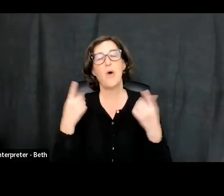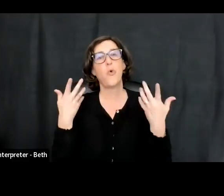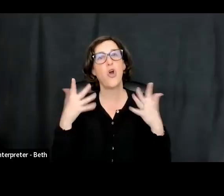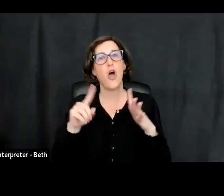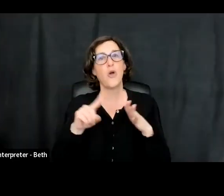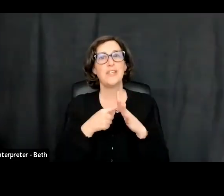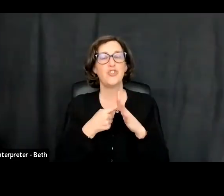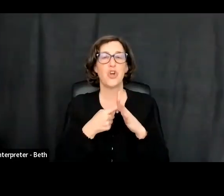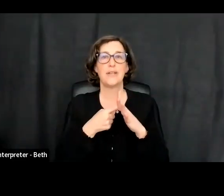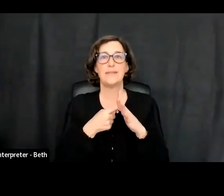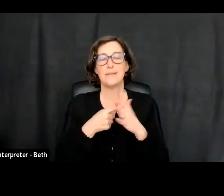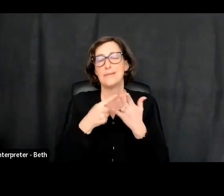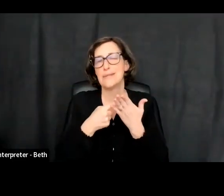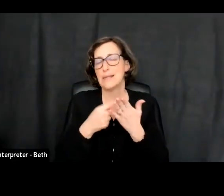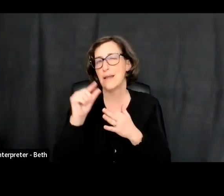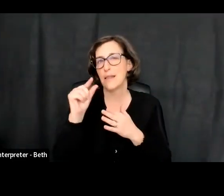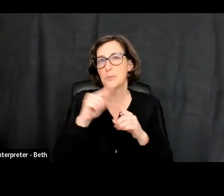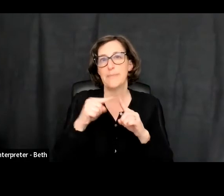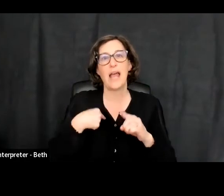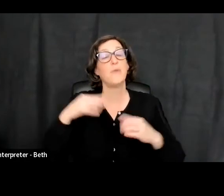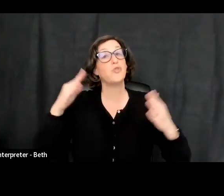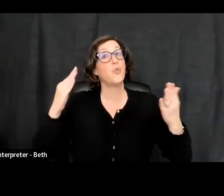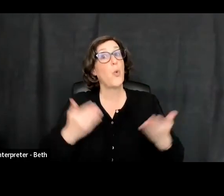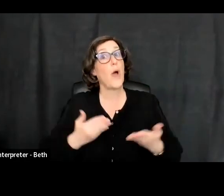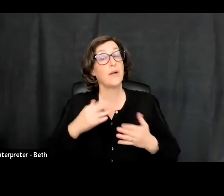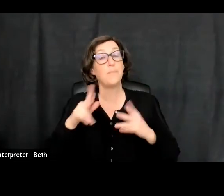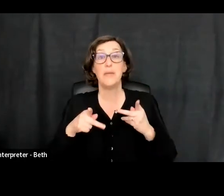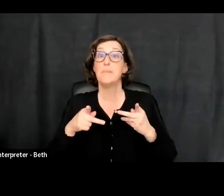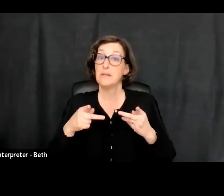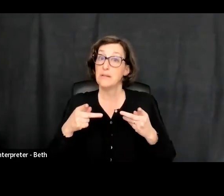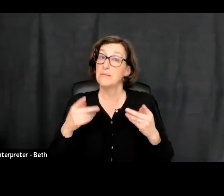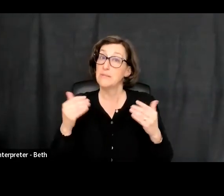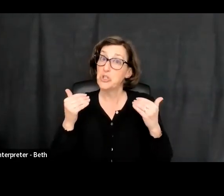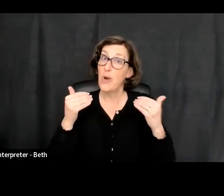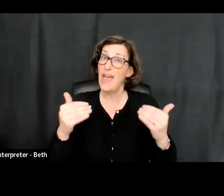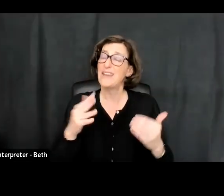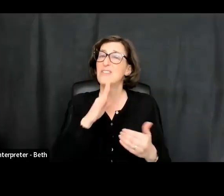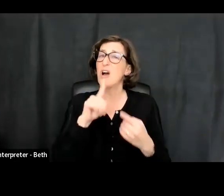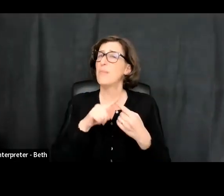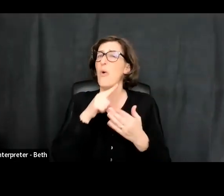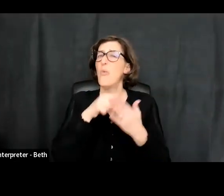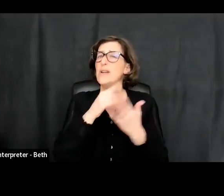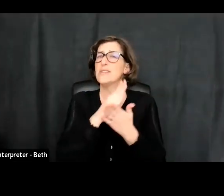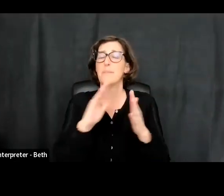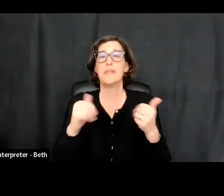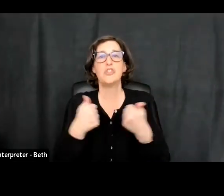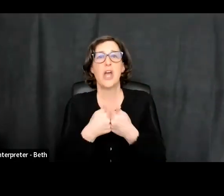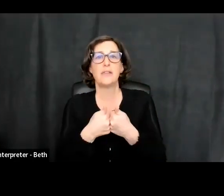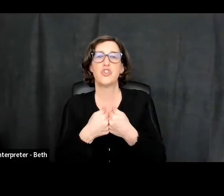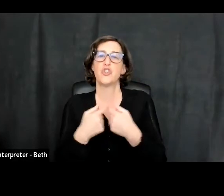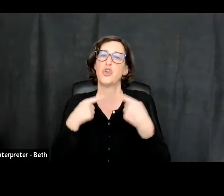dip our toe in this, but I would welcome folks to jump in and talk about, you know, what are some of the challenges or the perils of this